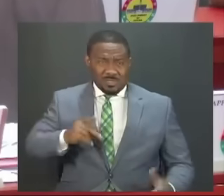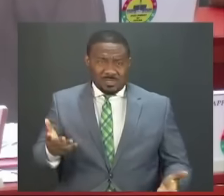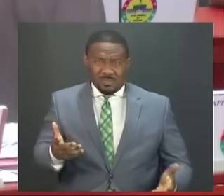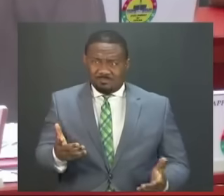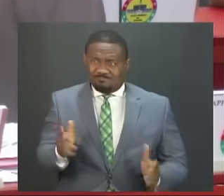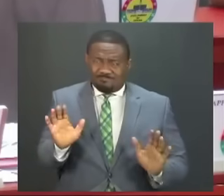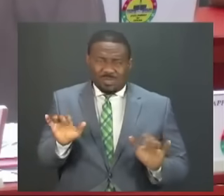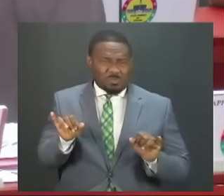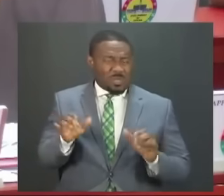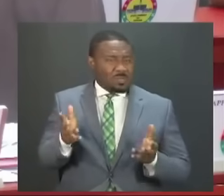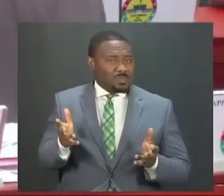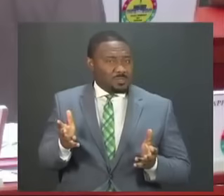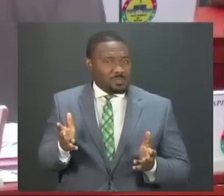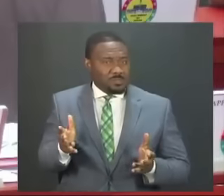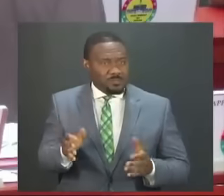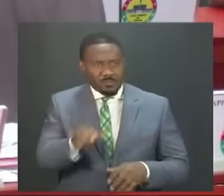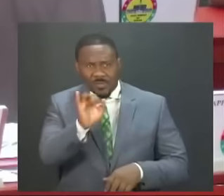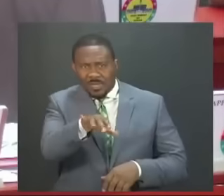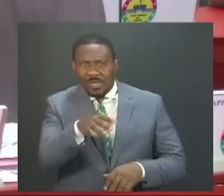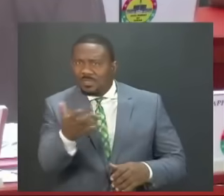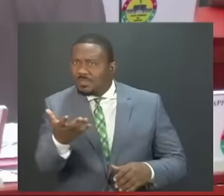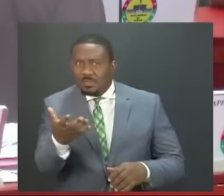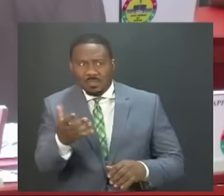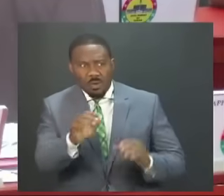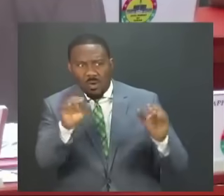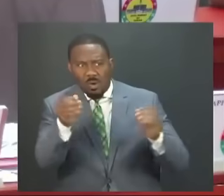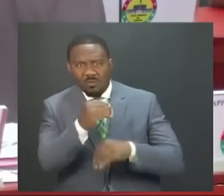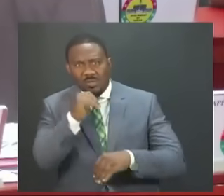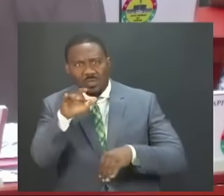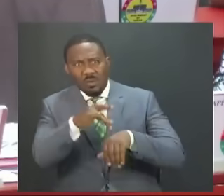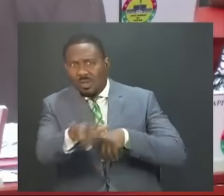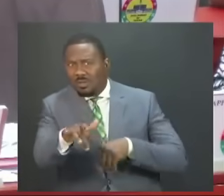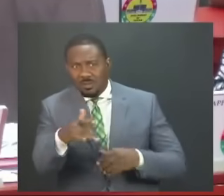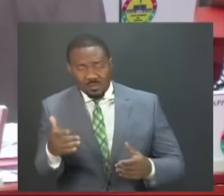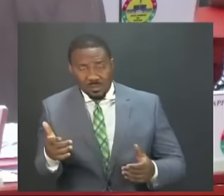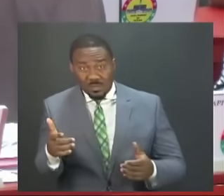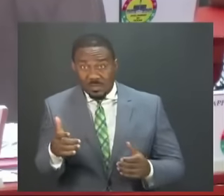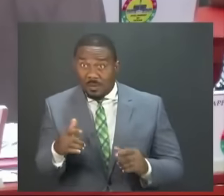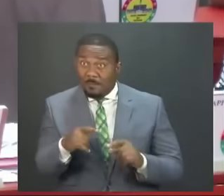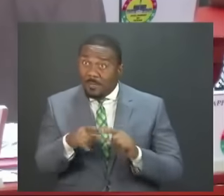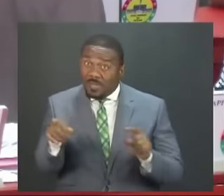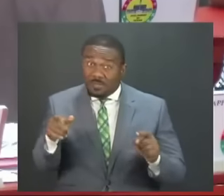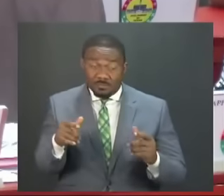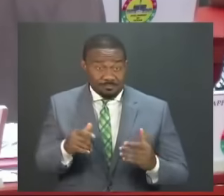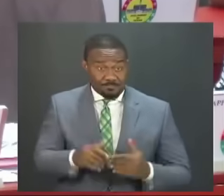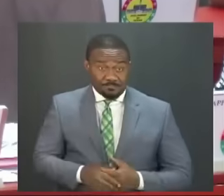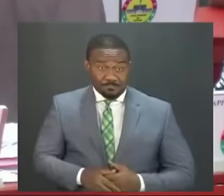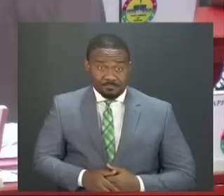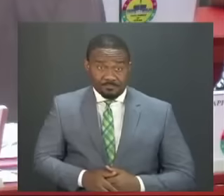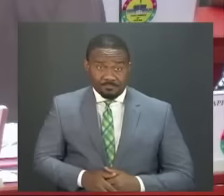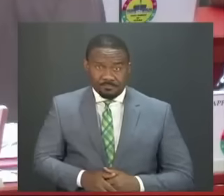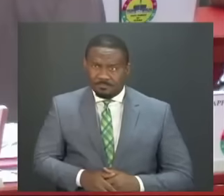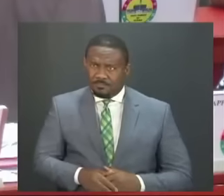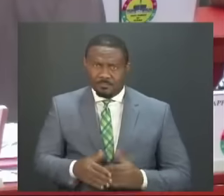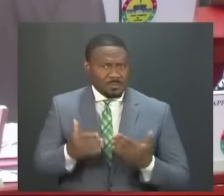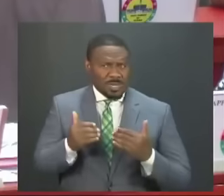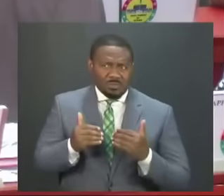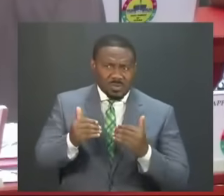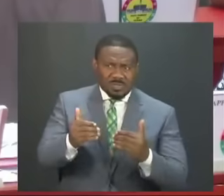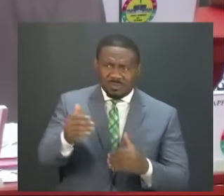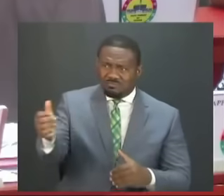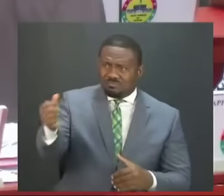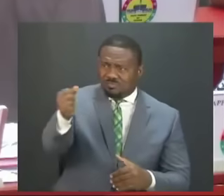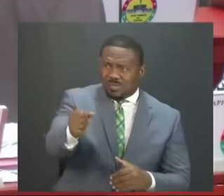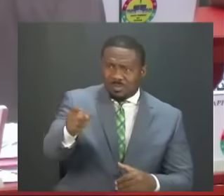stopped. That seat is not vacant. However, proceeding to vet a new person